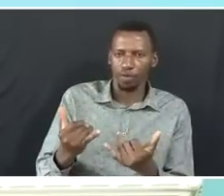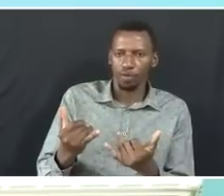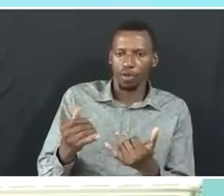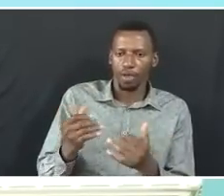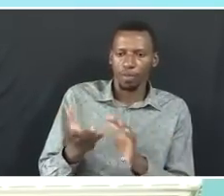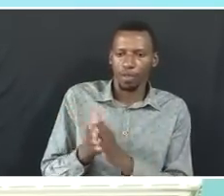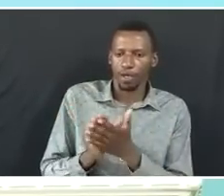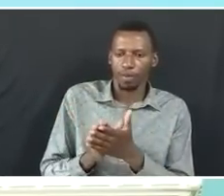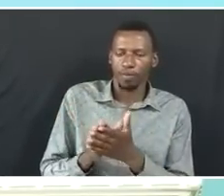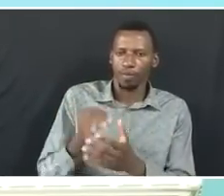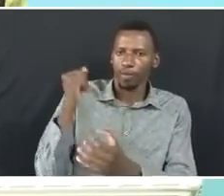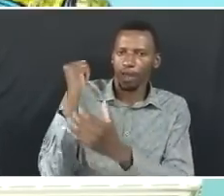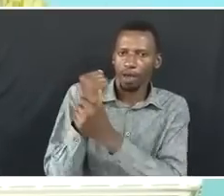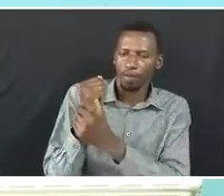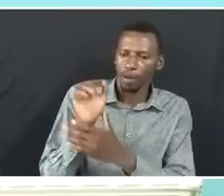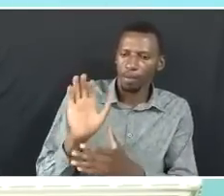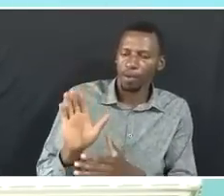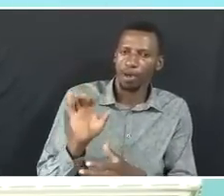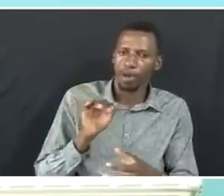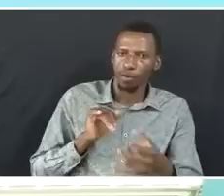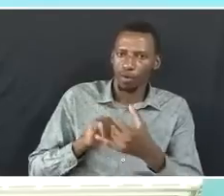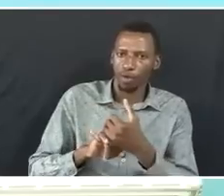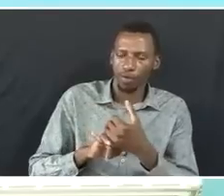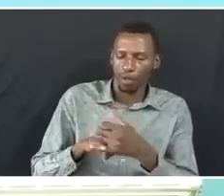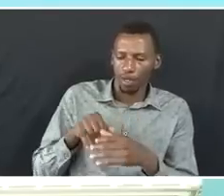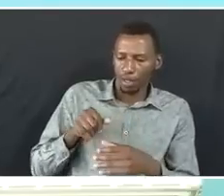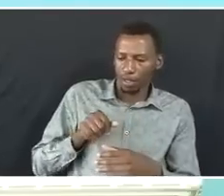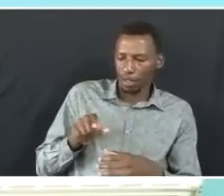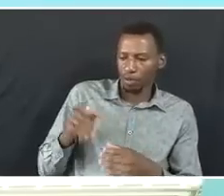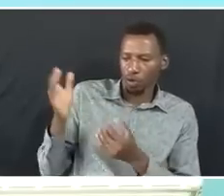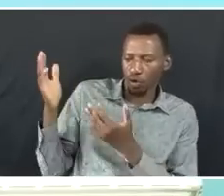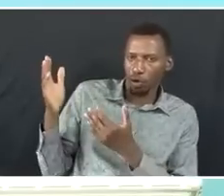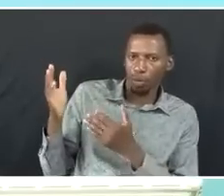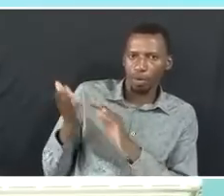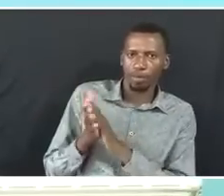And hoping to be the mother of the great nation.